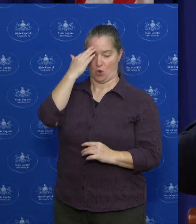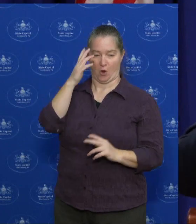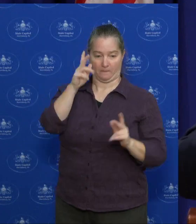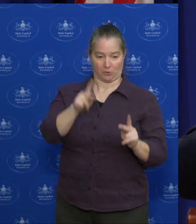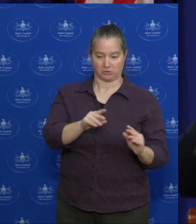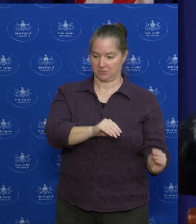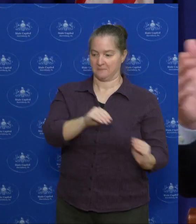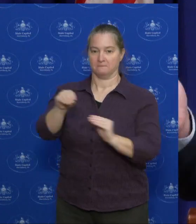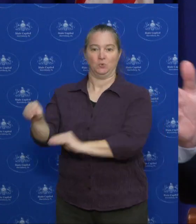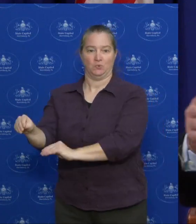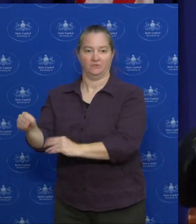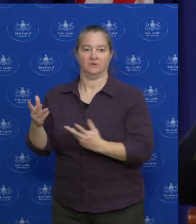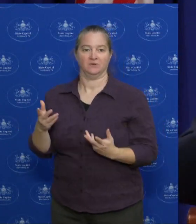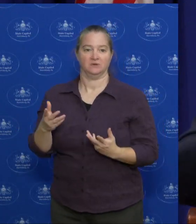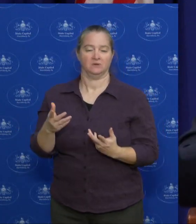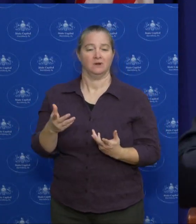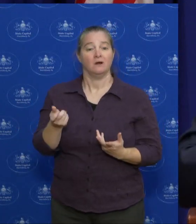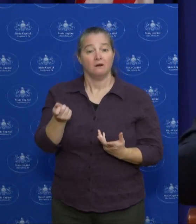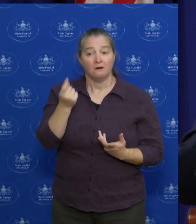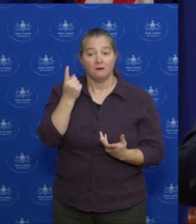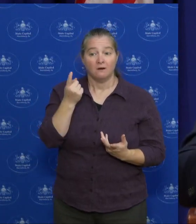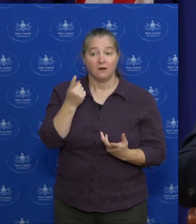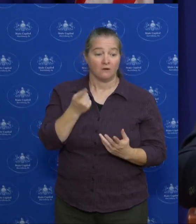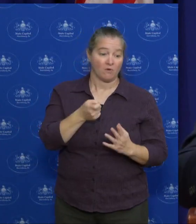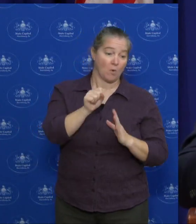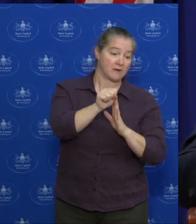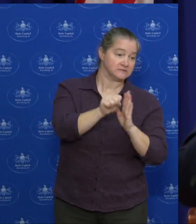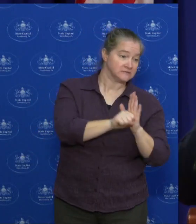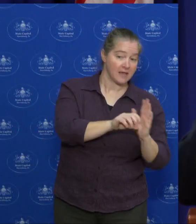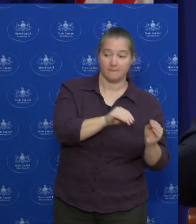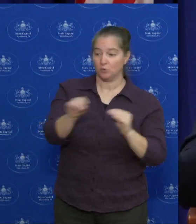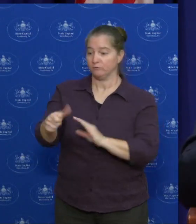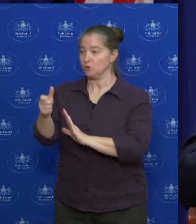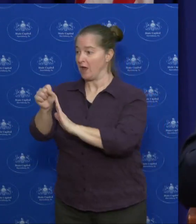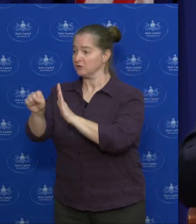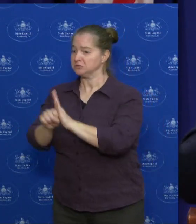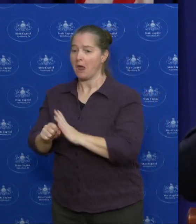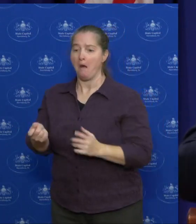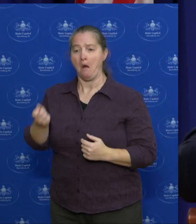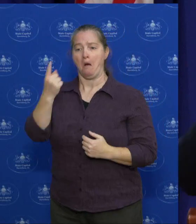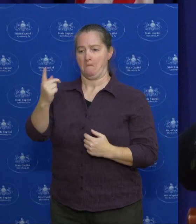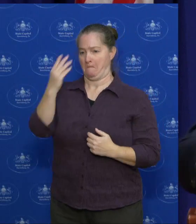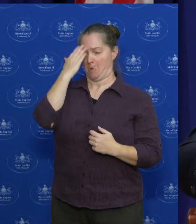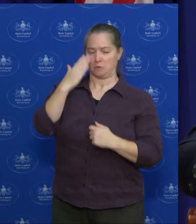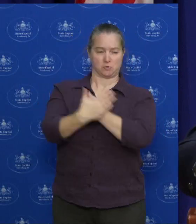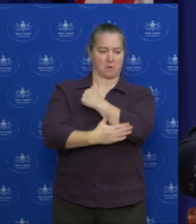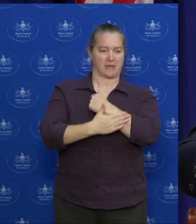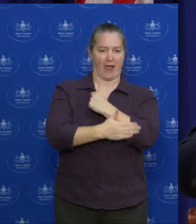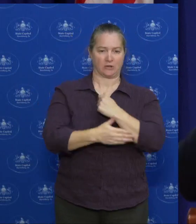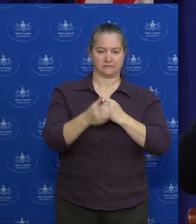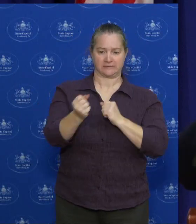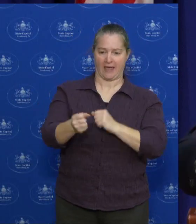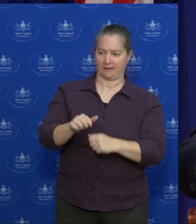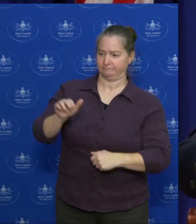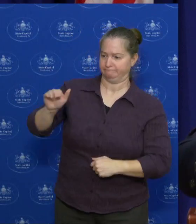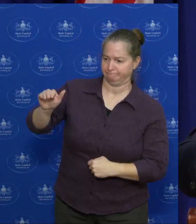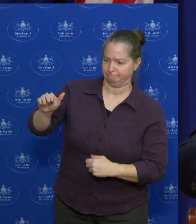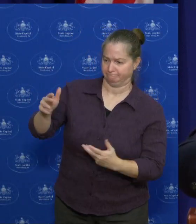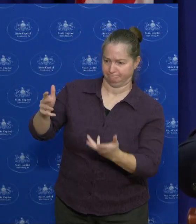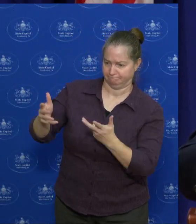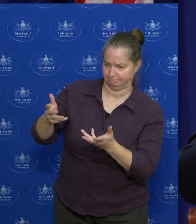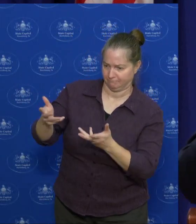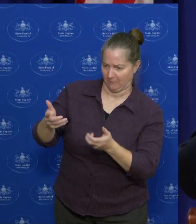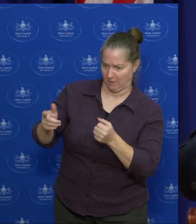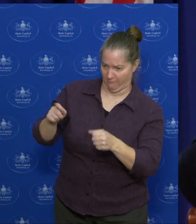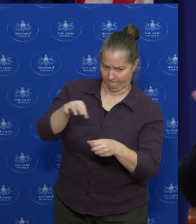moves, for example, among other things, from one state to another, so that our counties can then reach out or send out a letter to